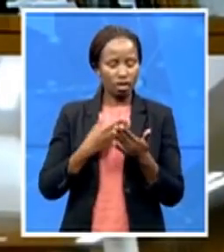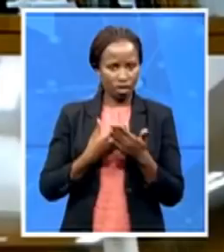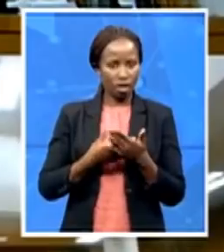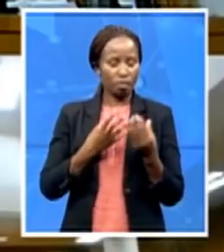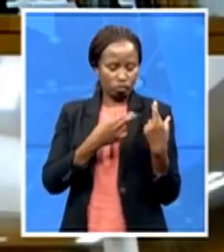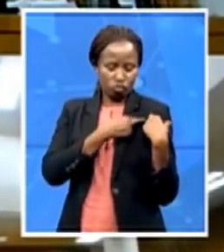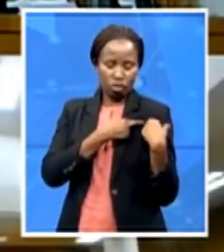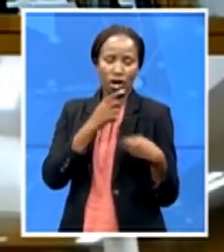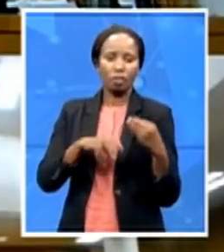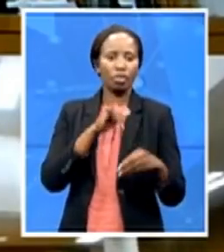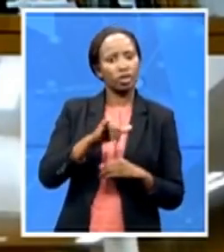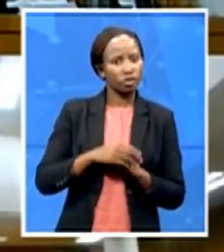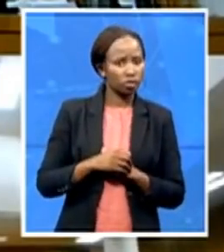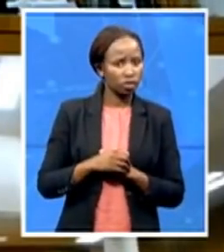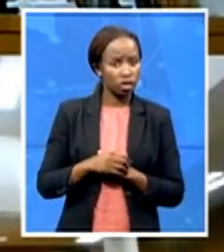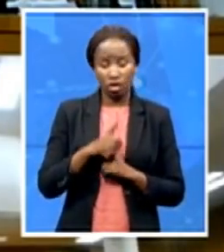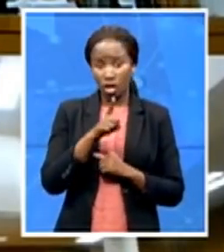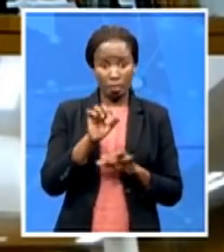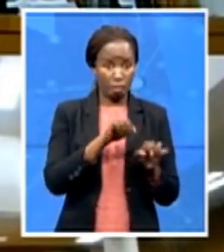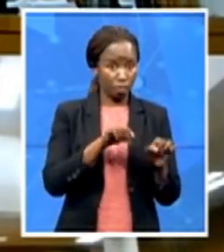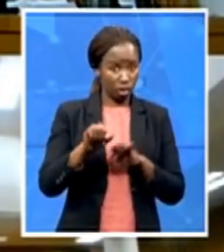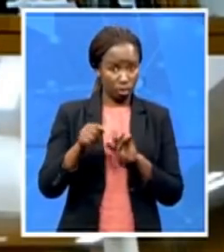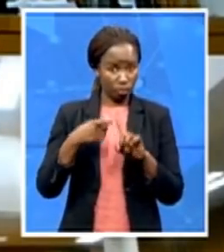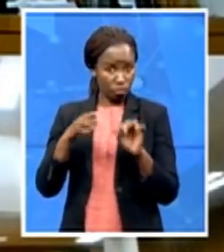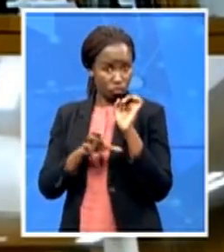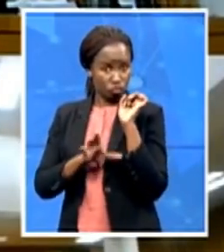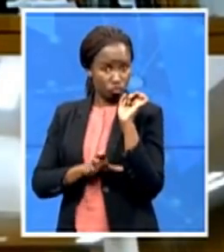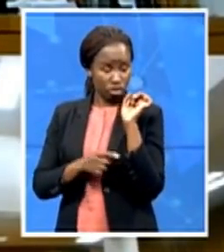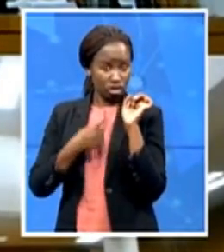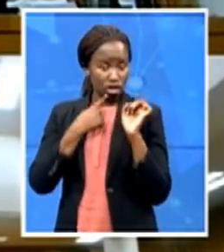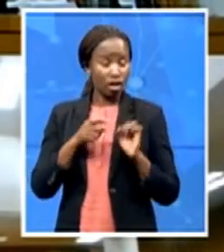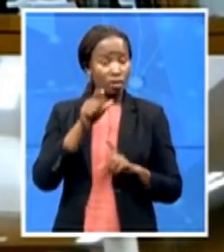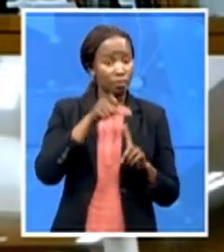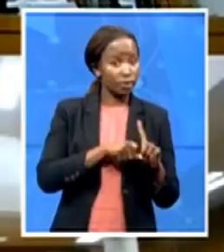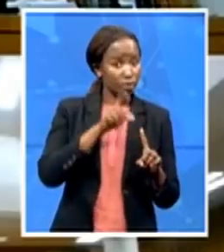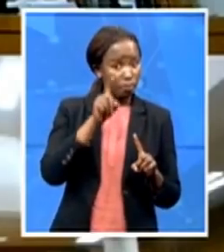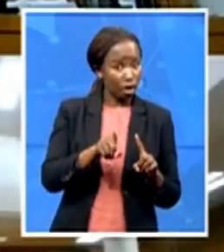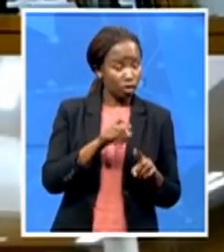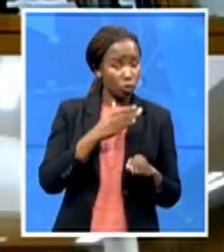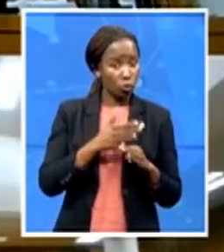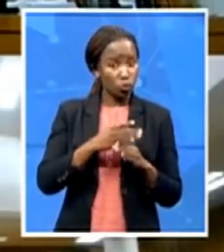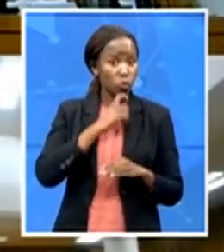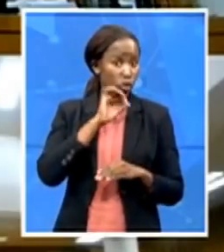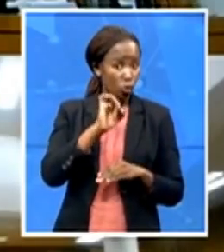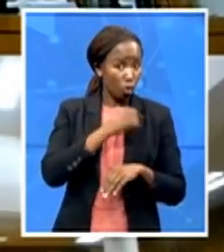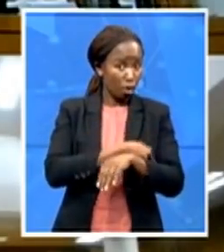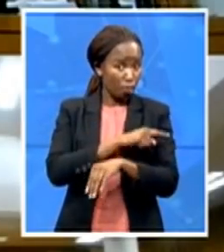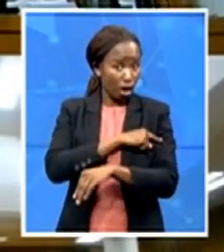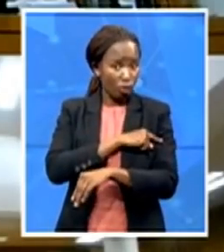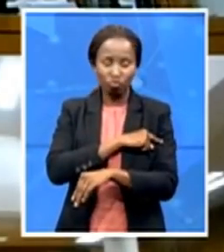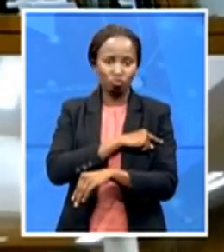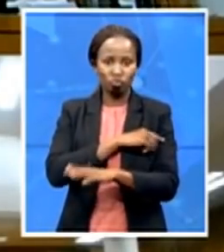amendment of the Constitution. It's an exercise of its power and authority to define. It's done so in a way